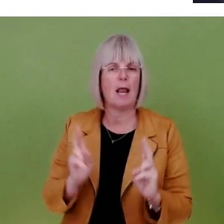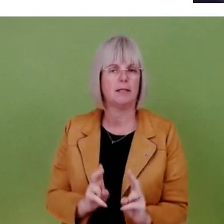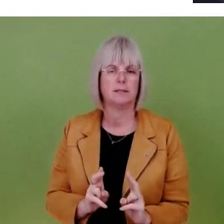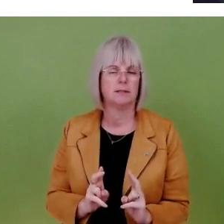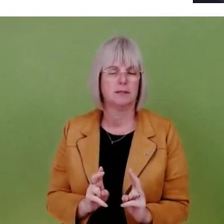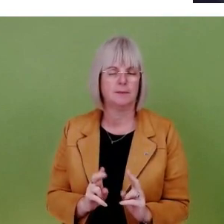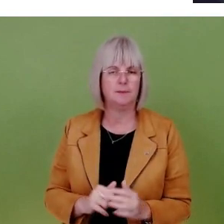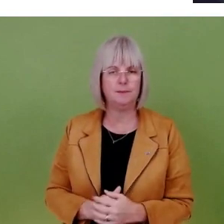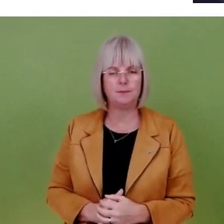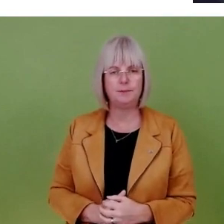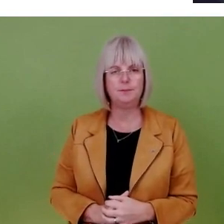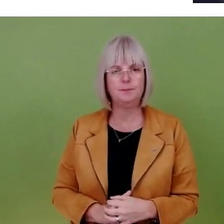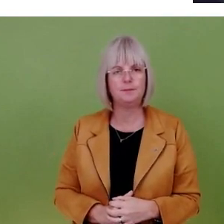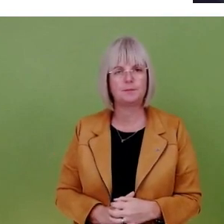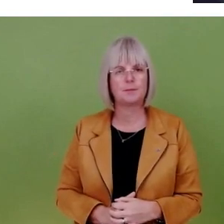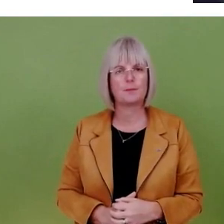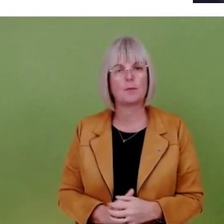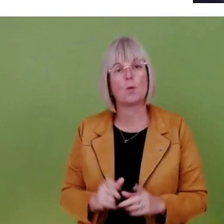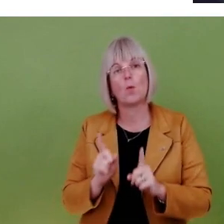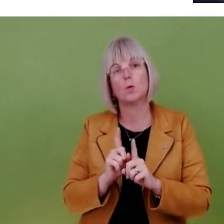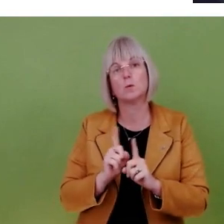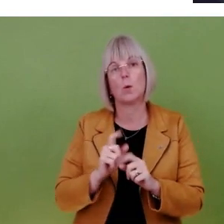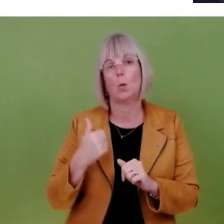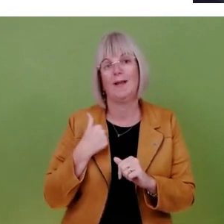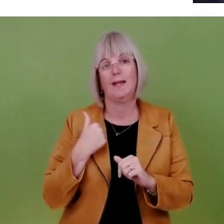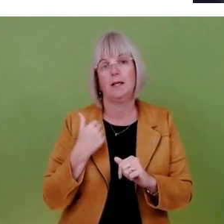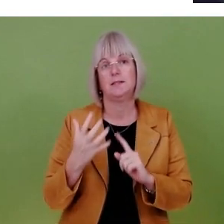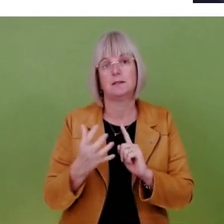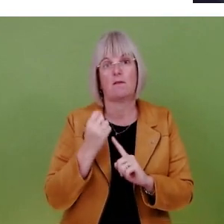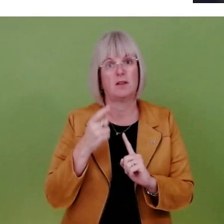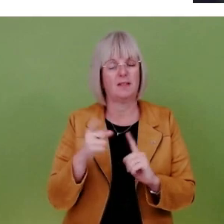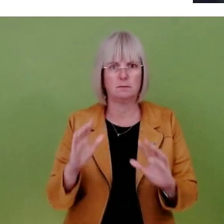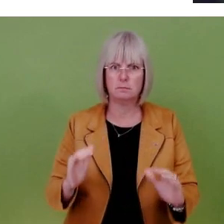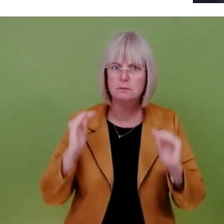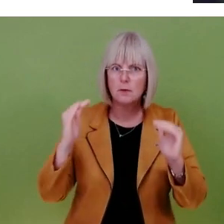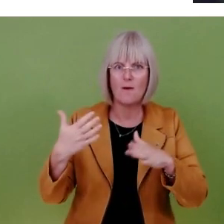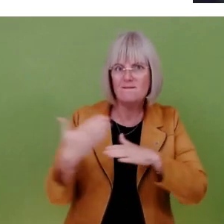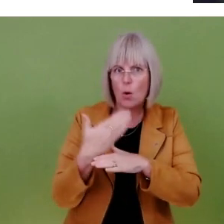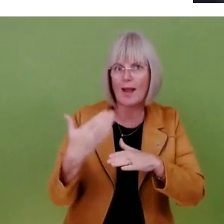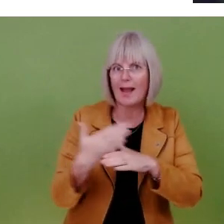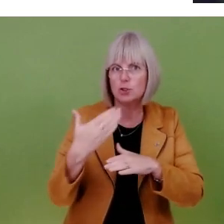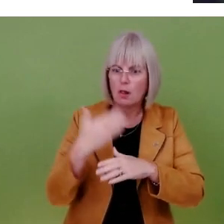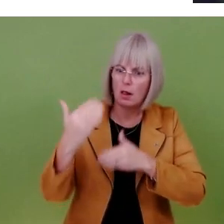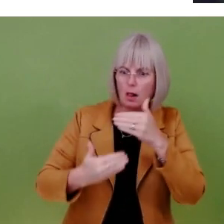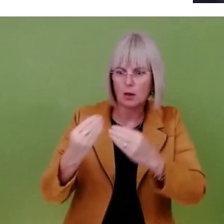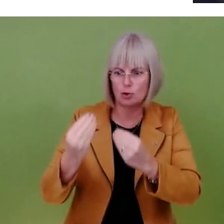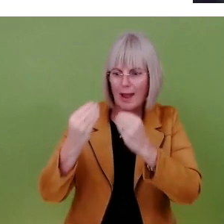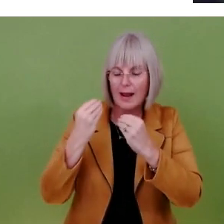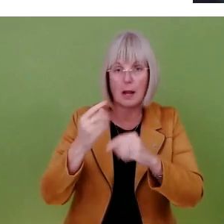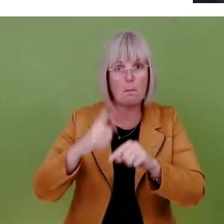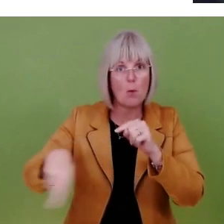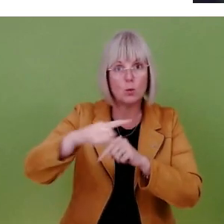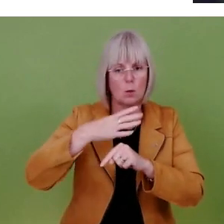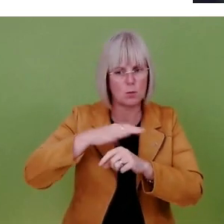We also discovered from the students that it's a highly vocational training. Most want to stay in the profession, and in particular they want to progress to